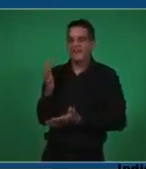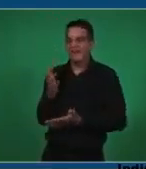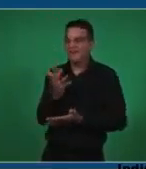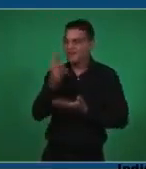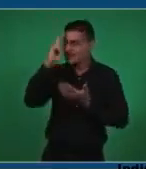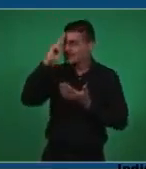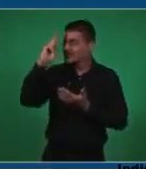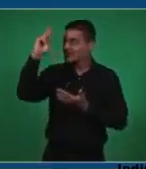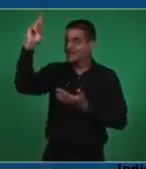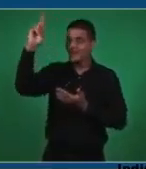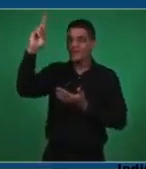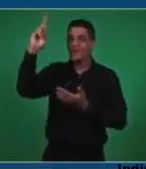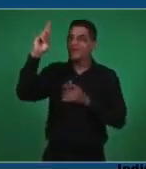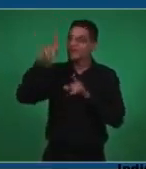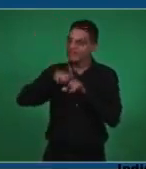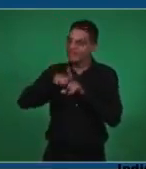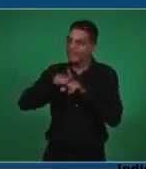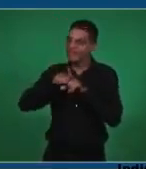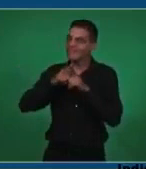I adore you.